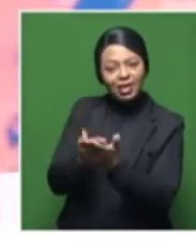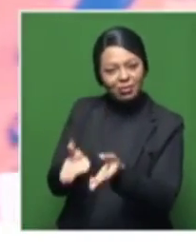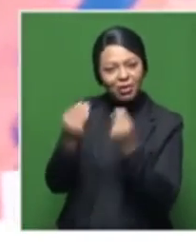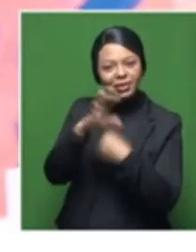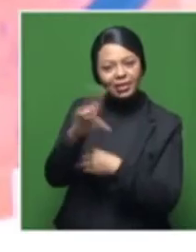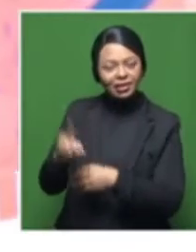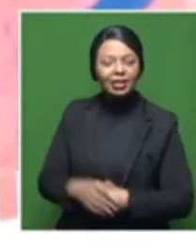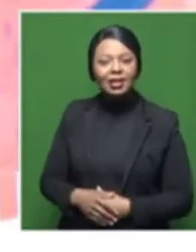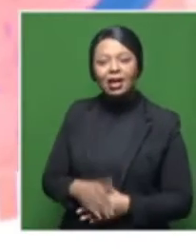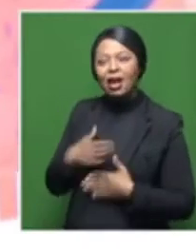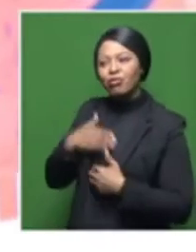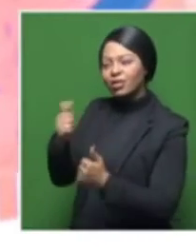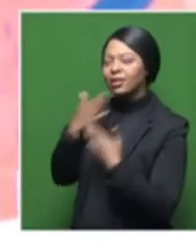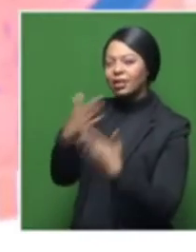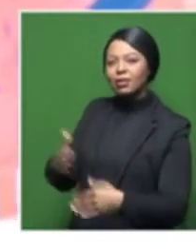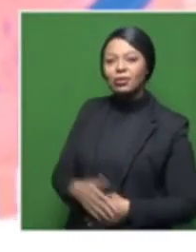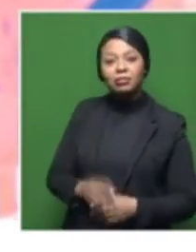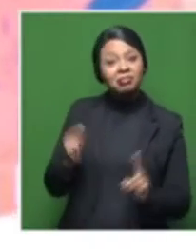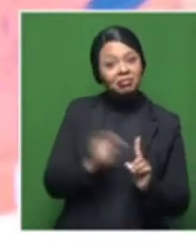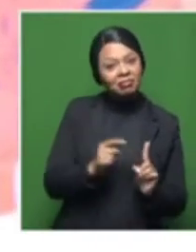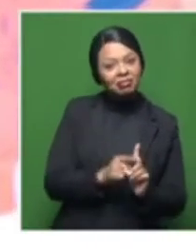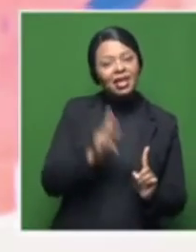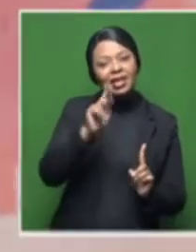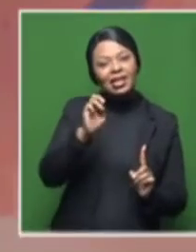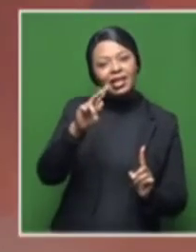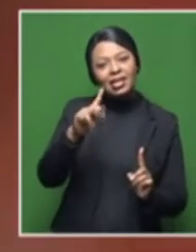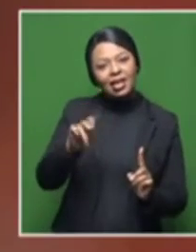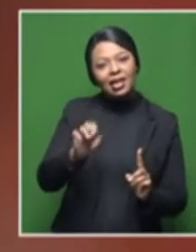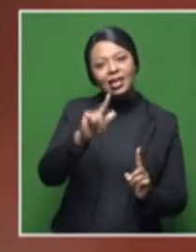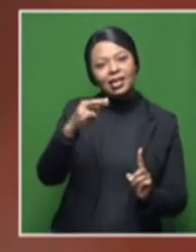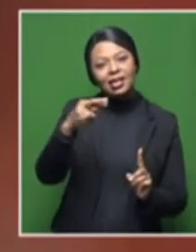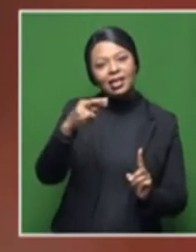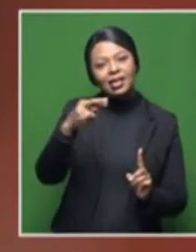was Kekelingo, and we've been in conversation with him about the release of his new song titled Ithemba.